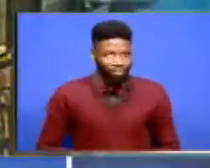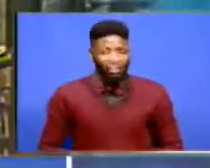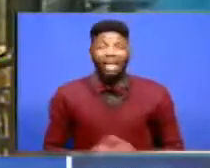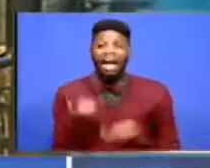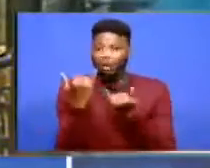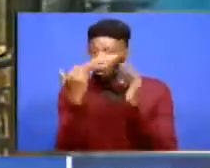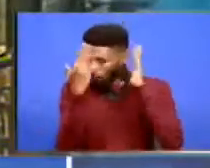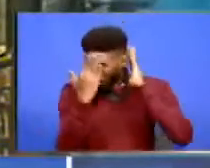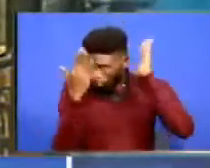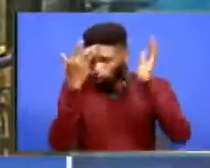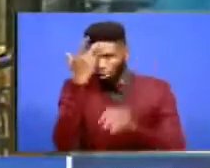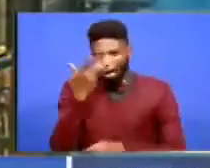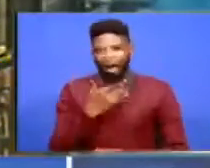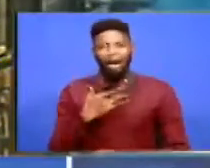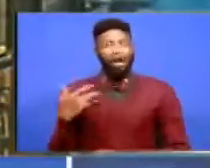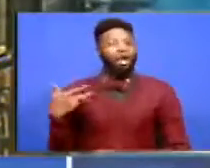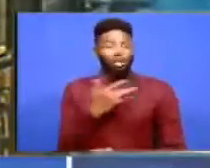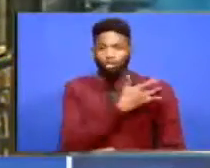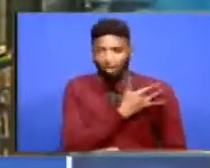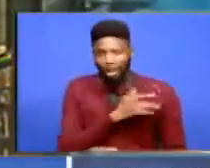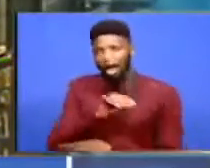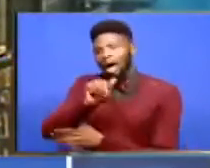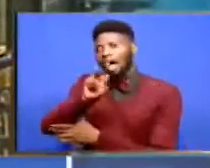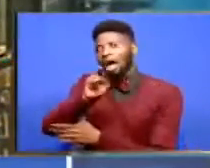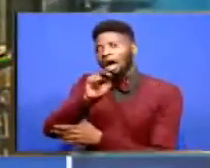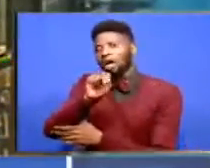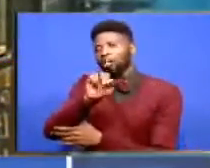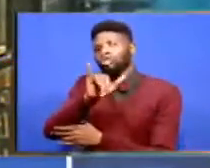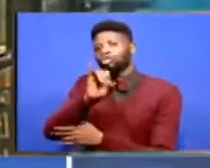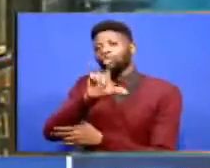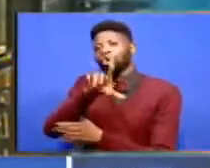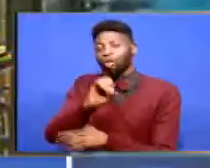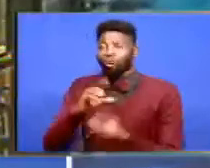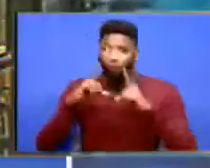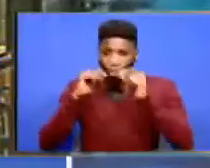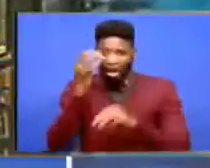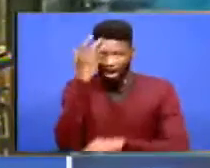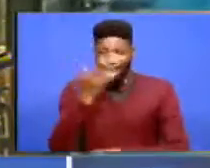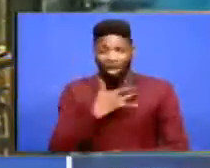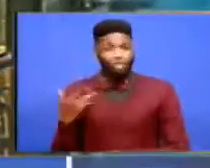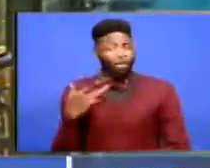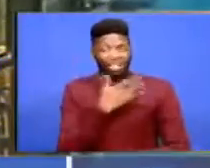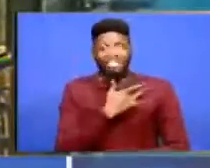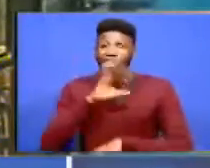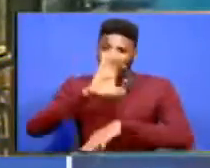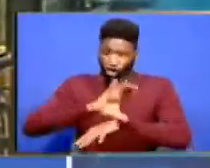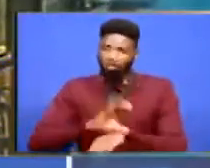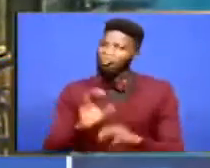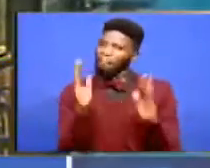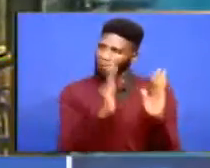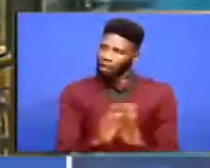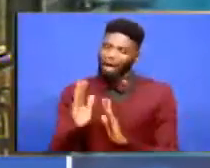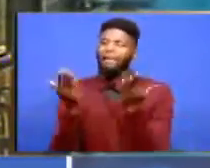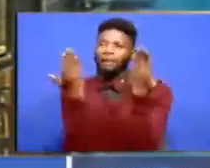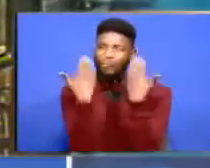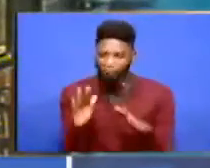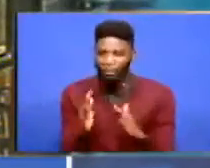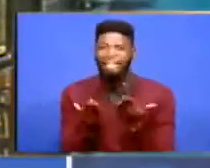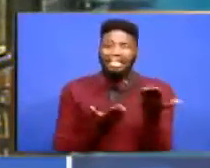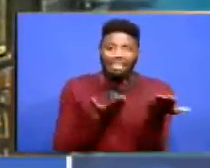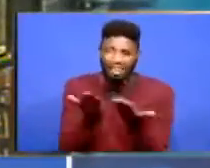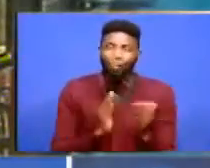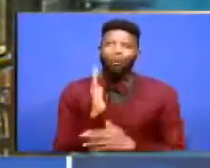Archbishop Philip Anyolo says the Catholic Church has formulated protocols on how Mass will be conducted across